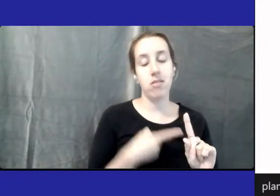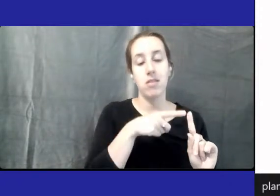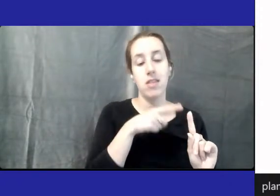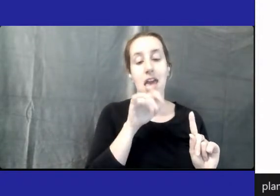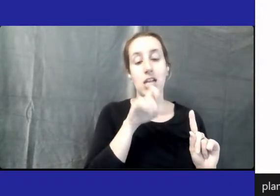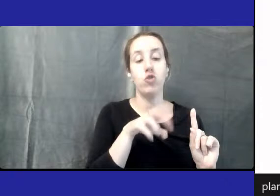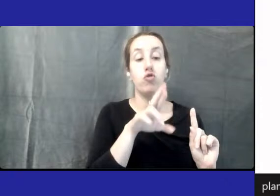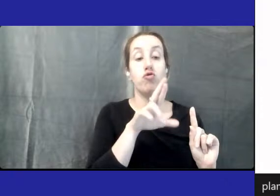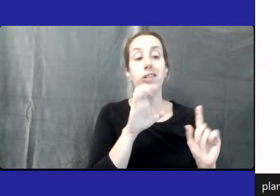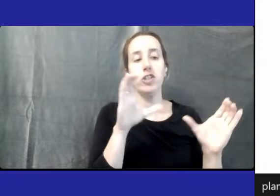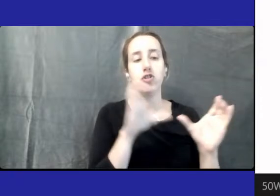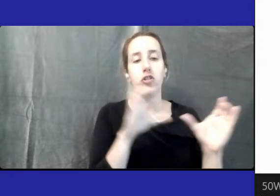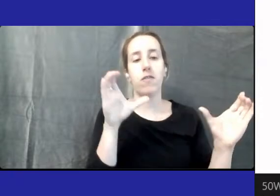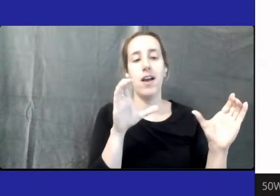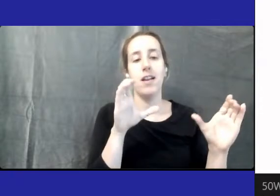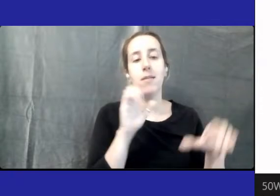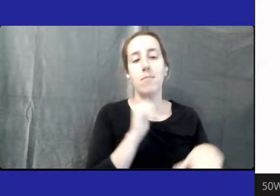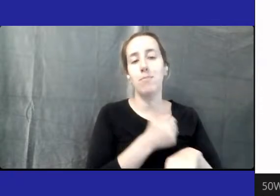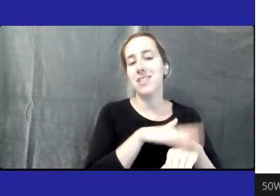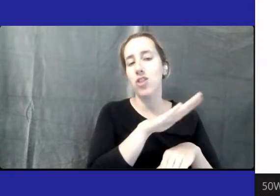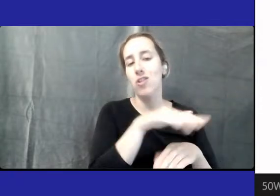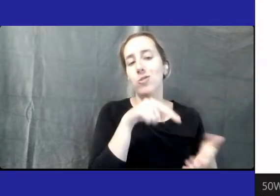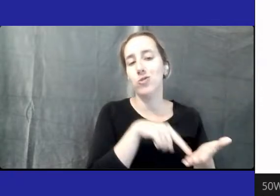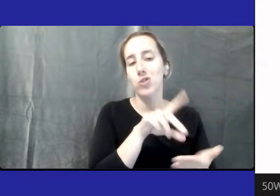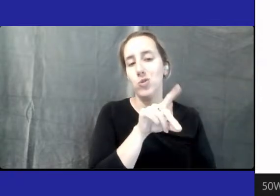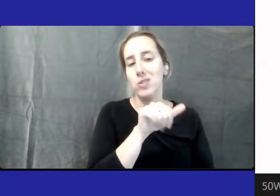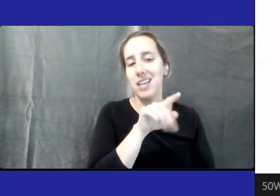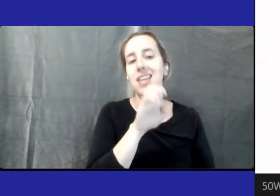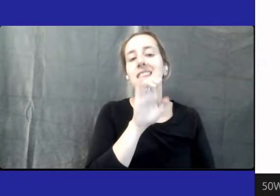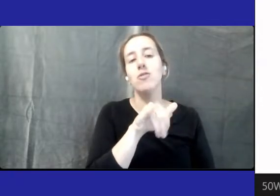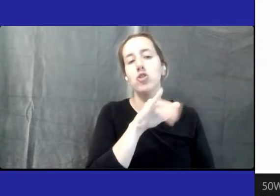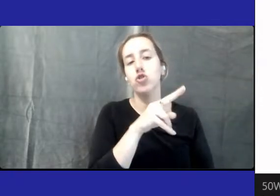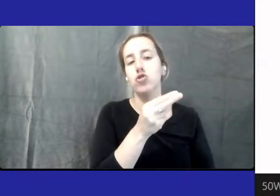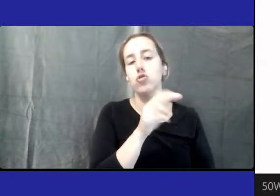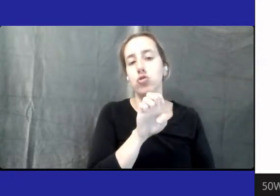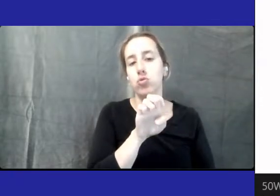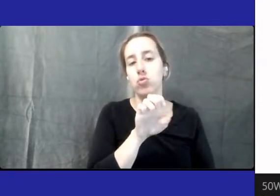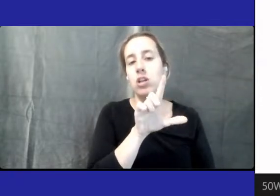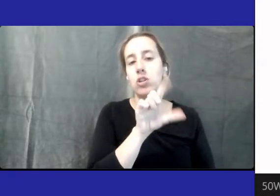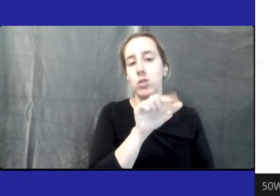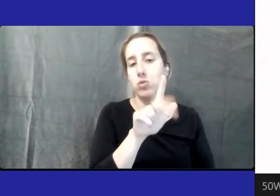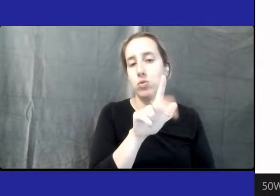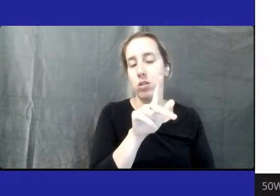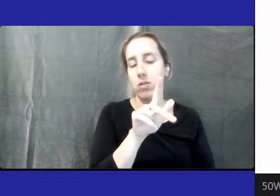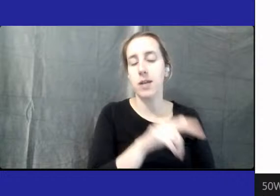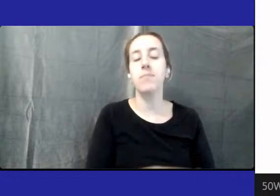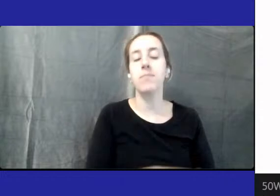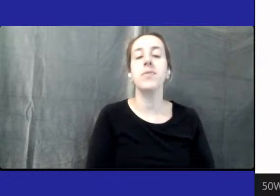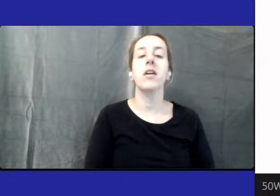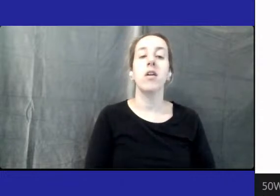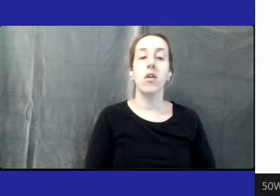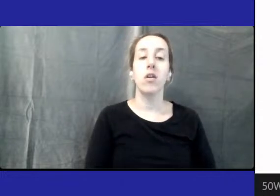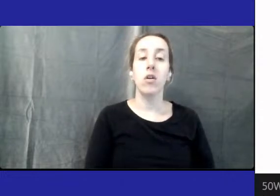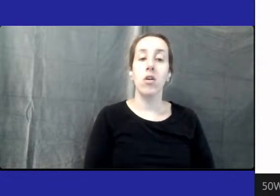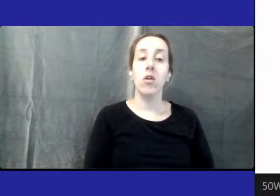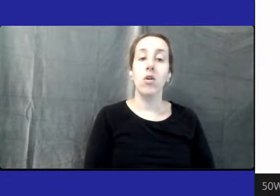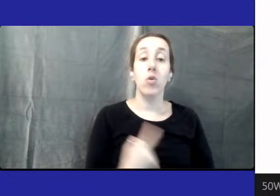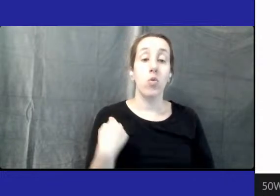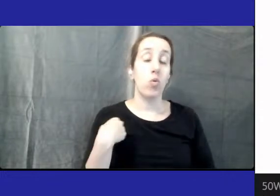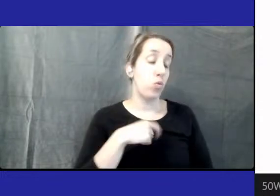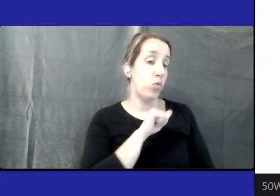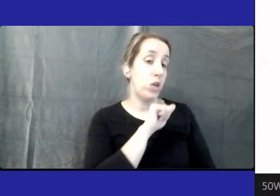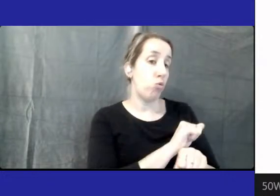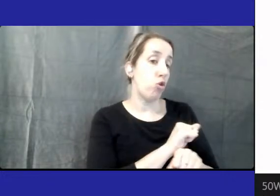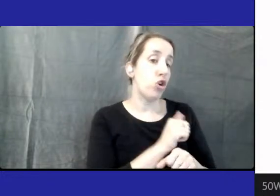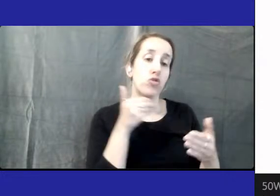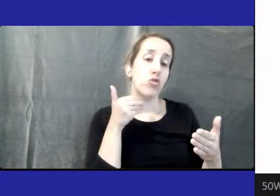their due date was the month of June of 2023. We worked closely